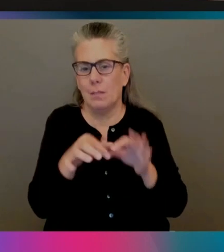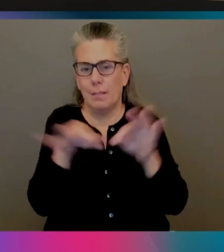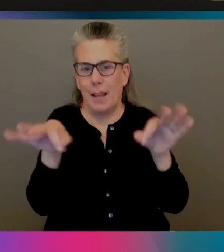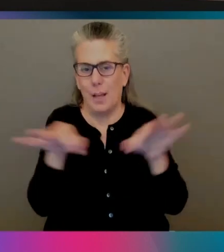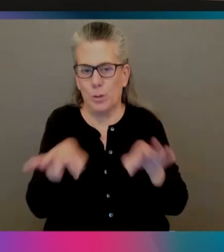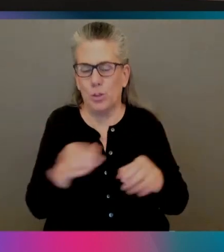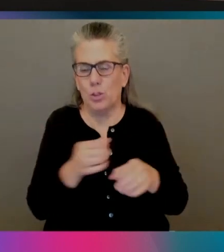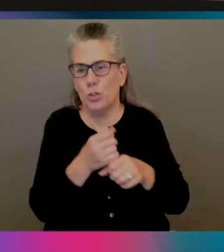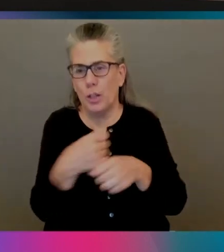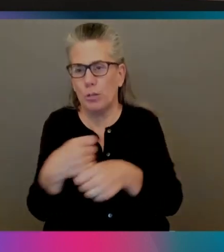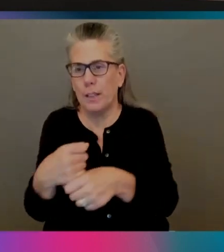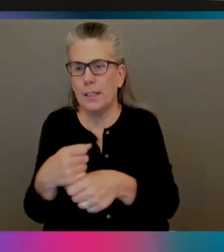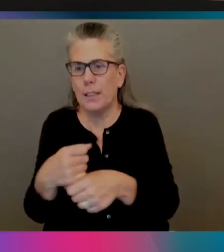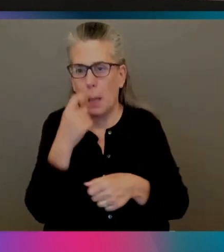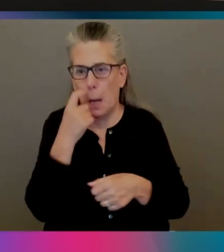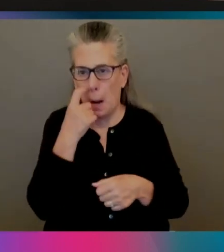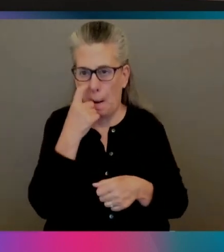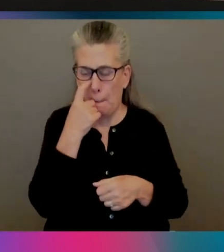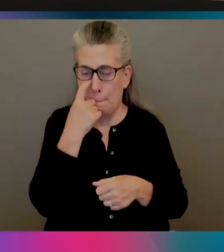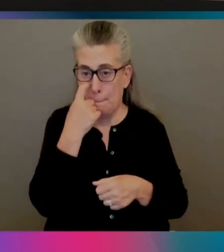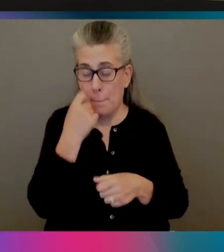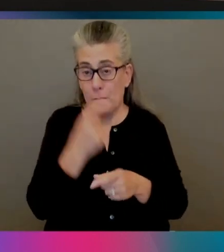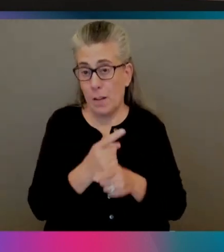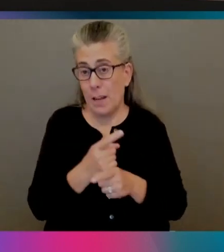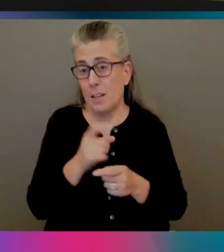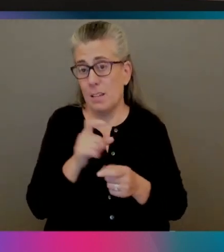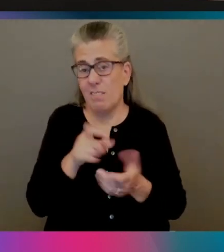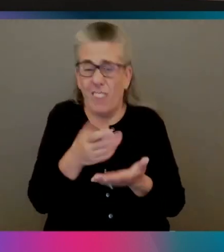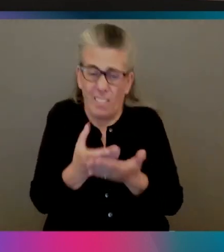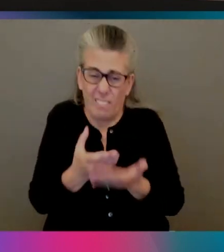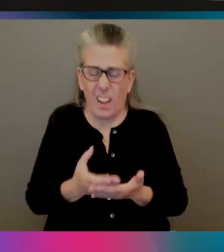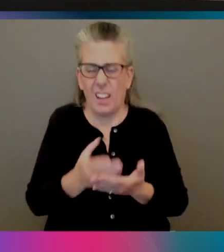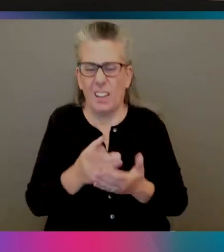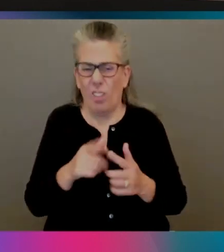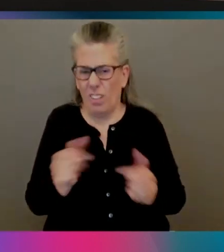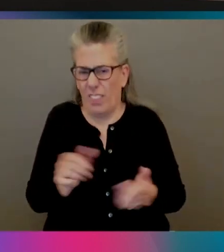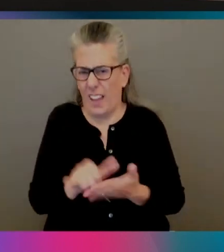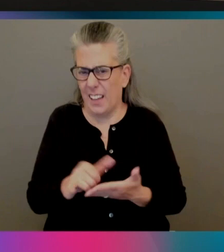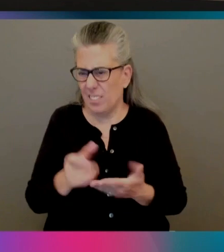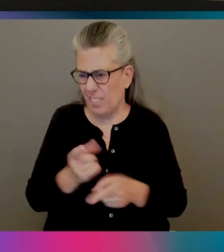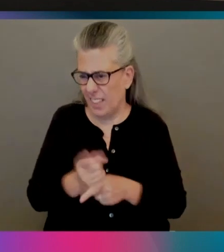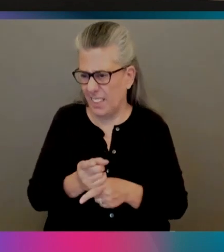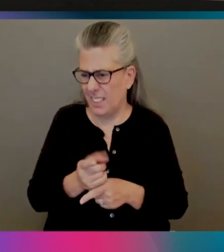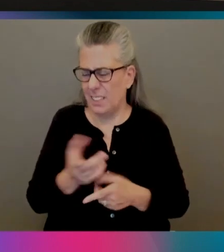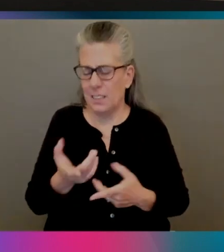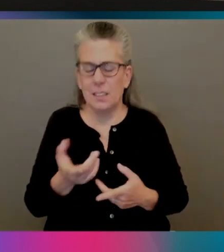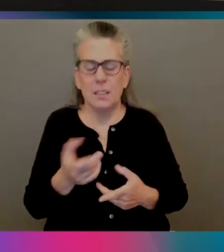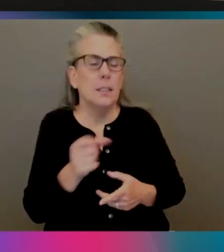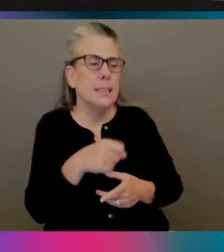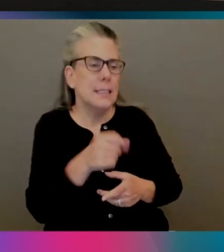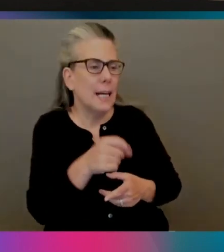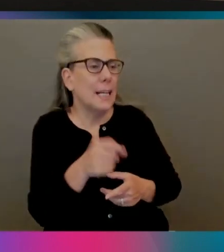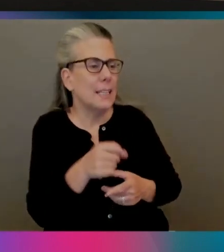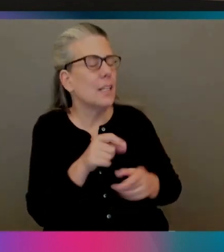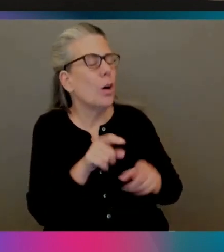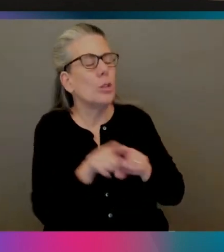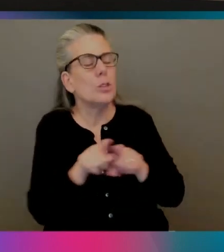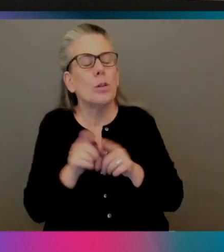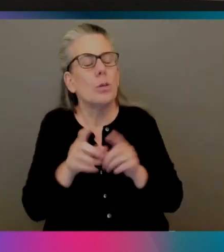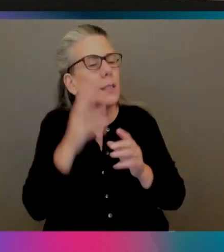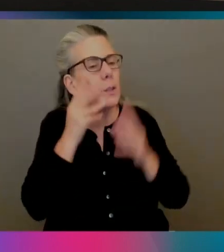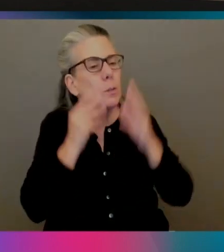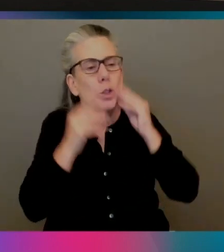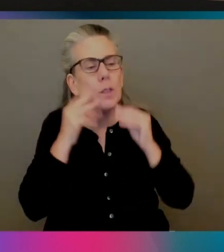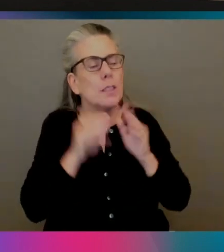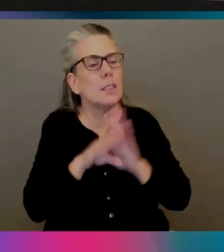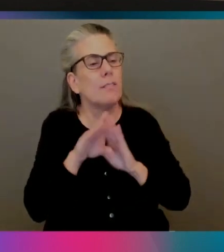Trust but verify, as Right. we say in the Yeah, security absolutely. field. Exactly. Yeah. And one thing we've just been talking about is like experienced developers using this, right? But what about people